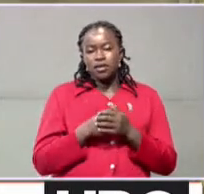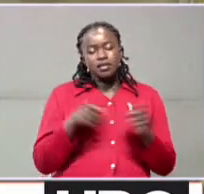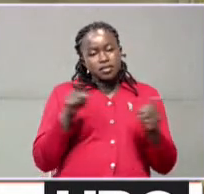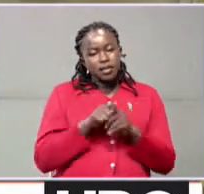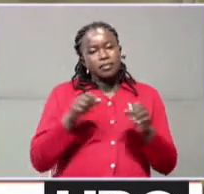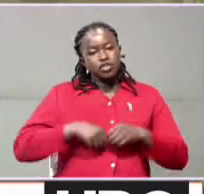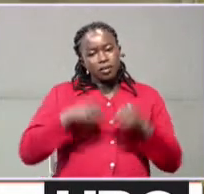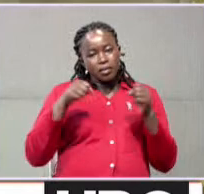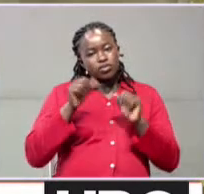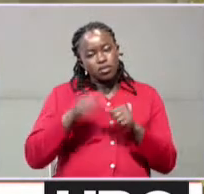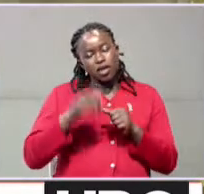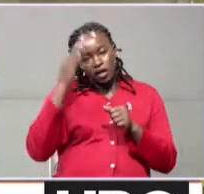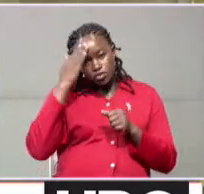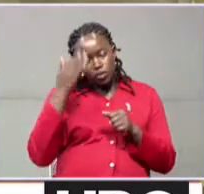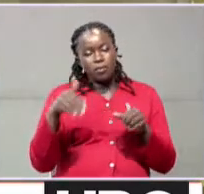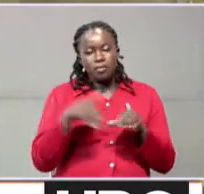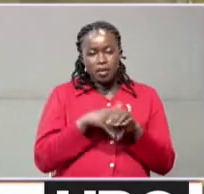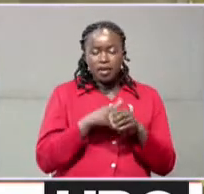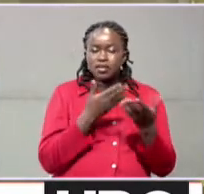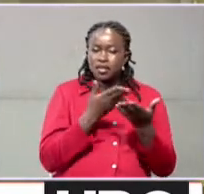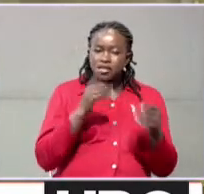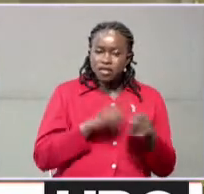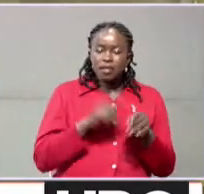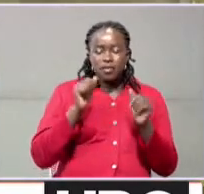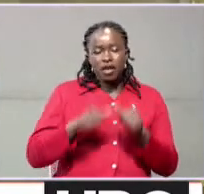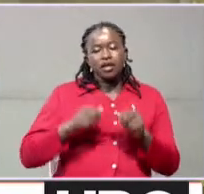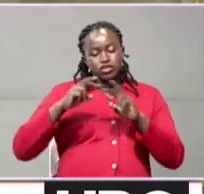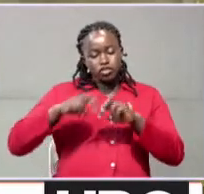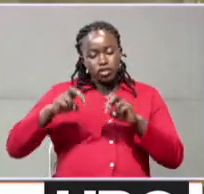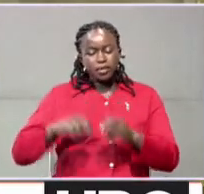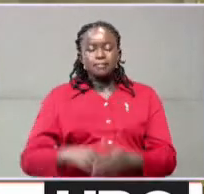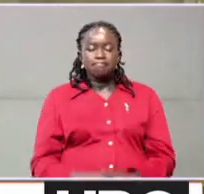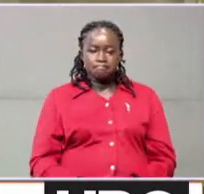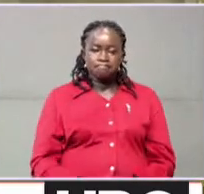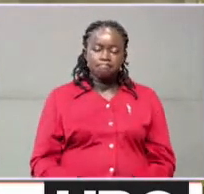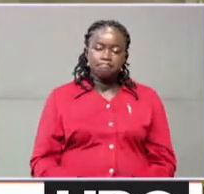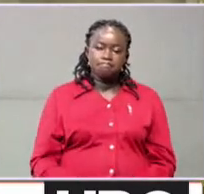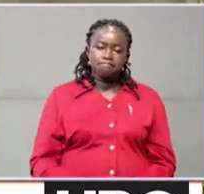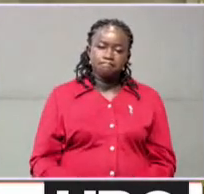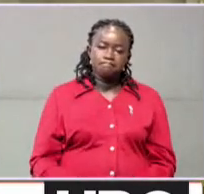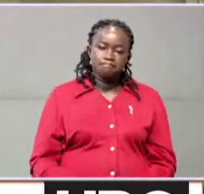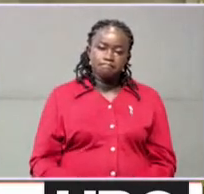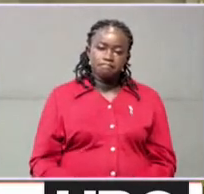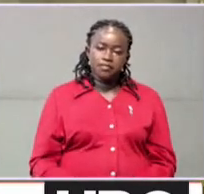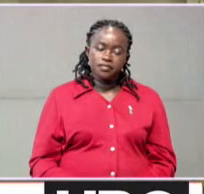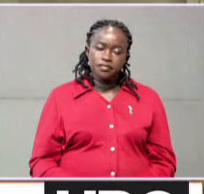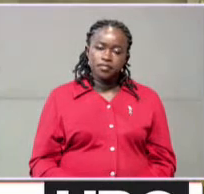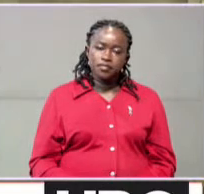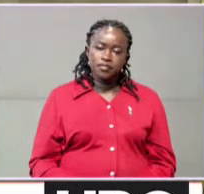know that members at any time can check them okay so